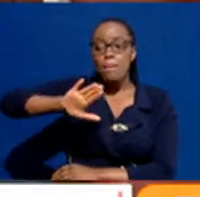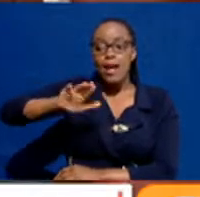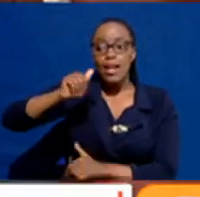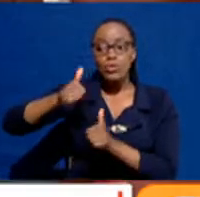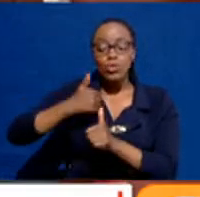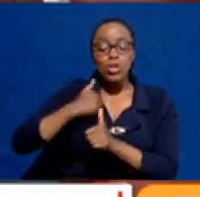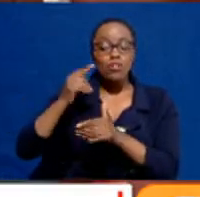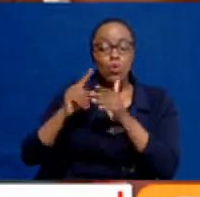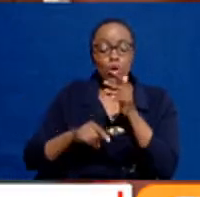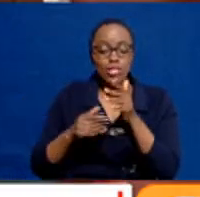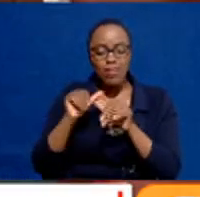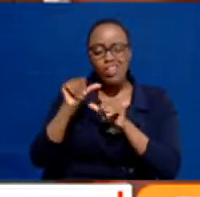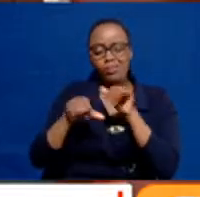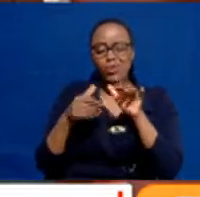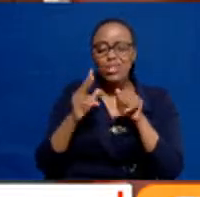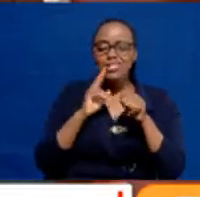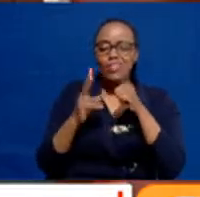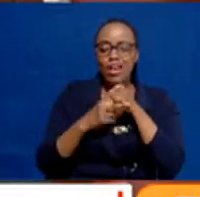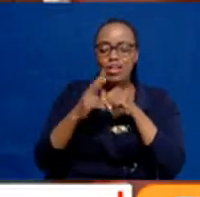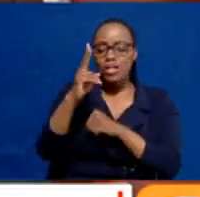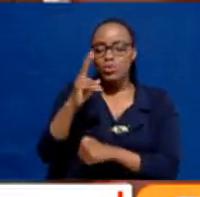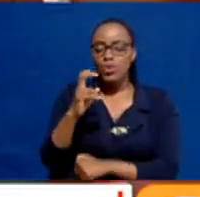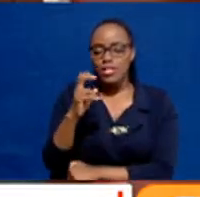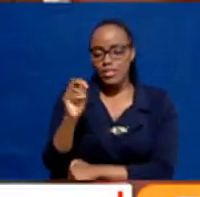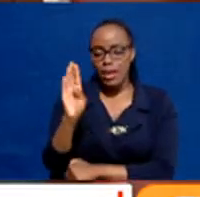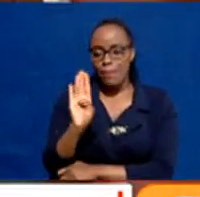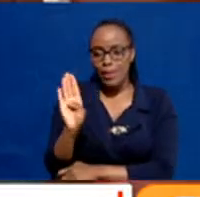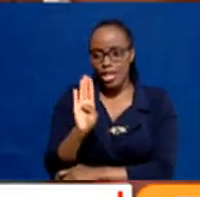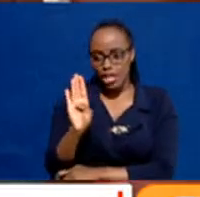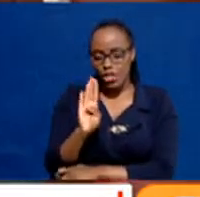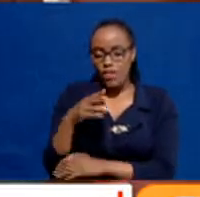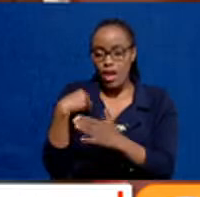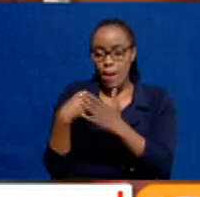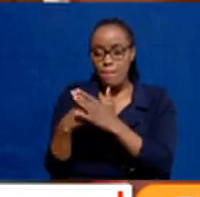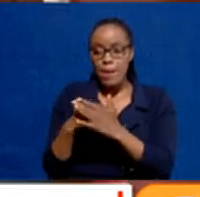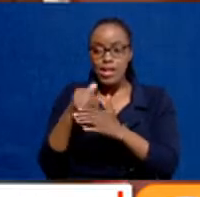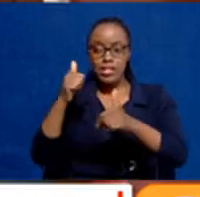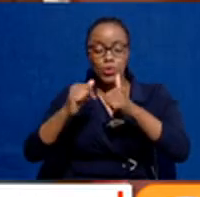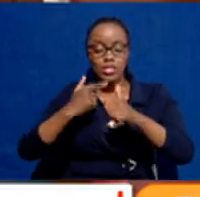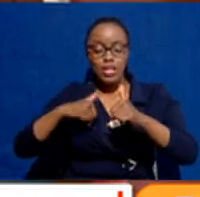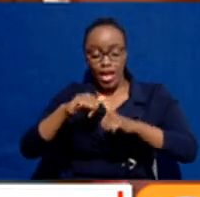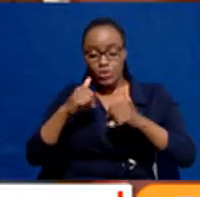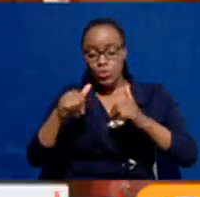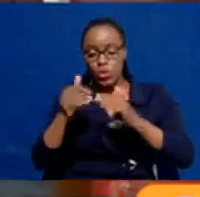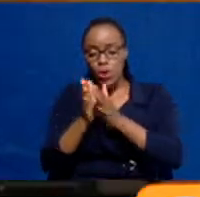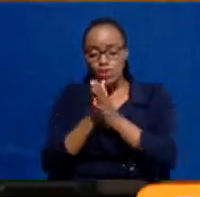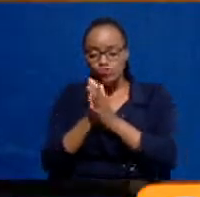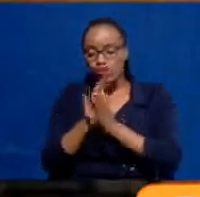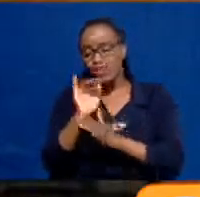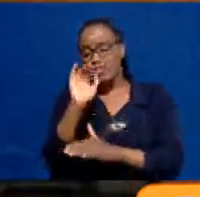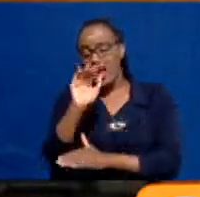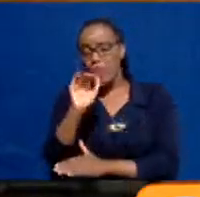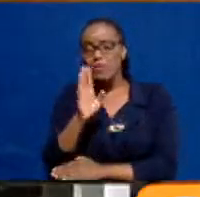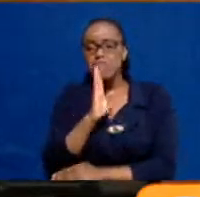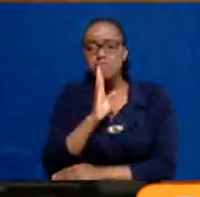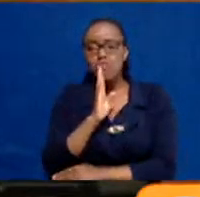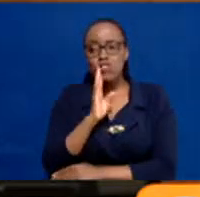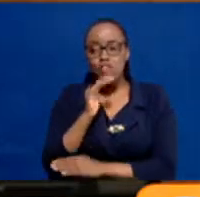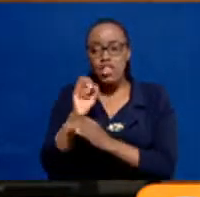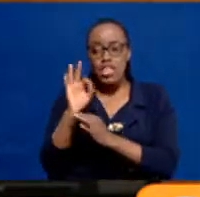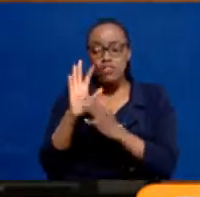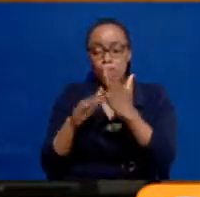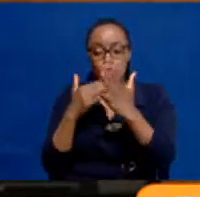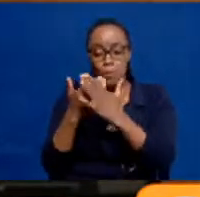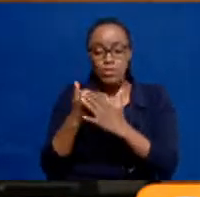remains, which is around 720 billion, is money that we are looking forward into borrowing. There is a proposal,